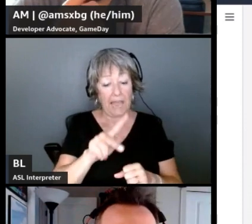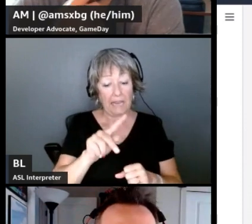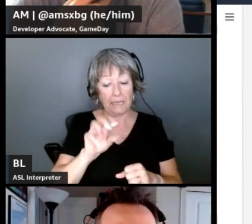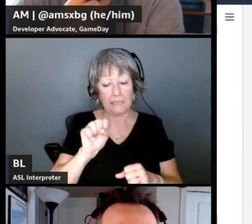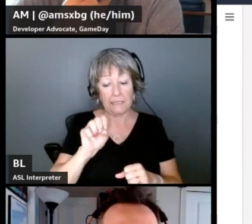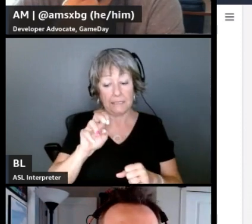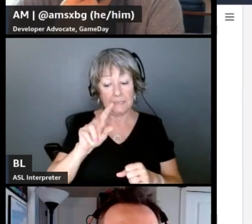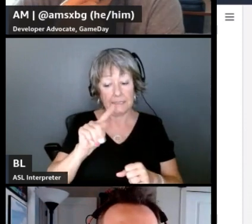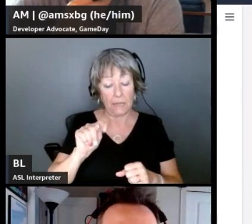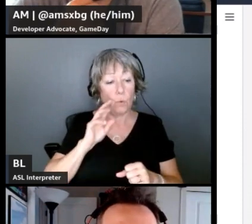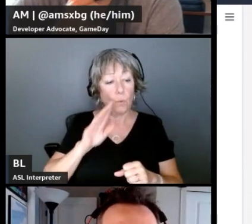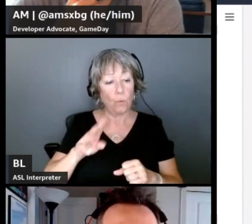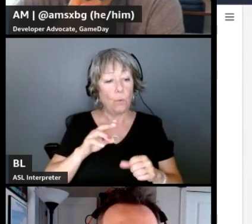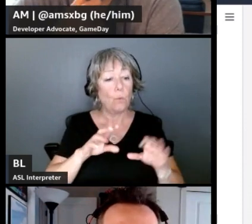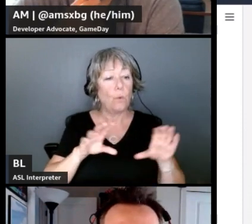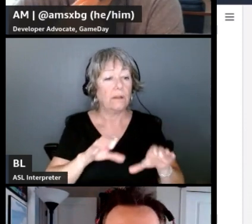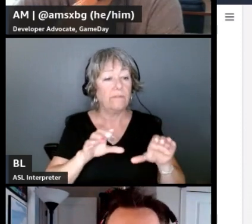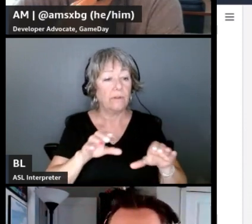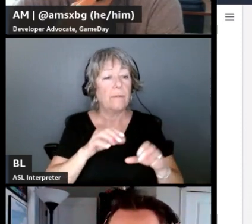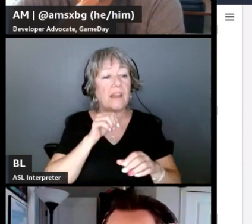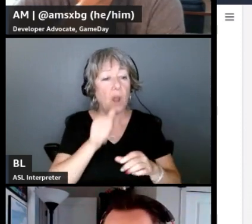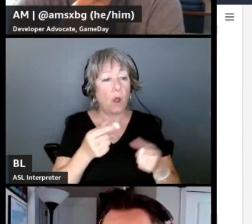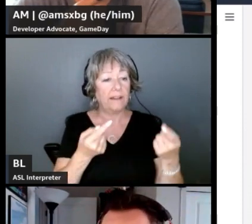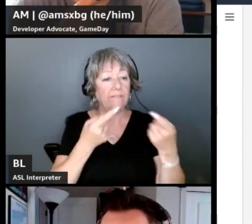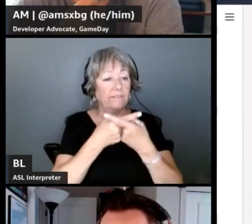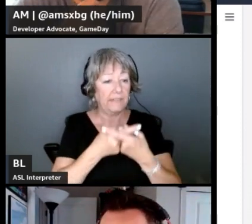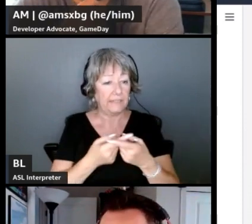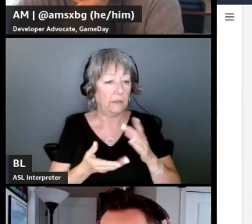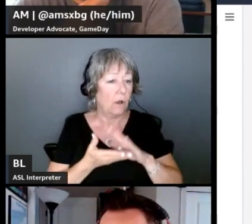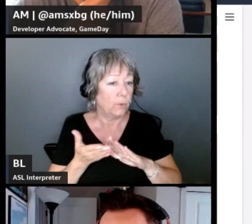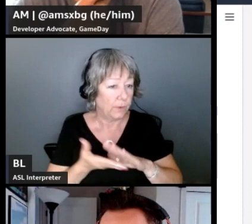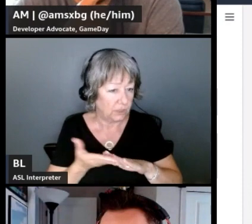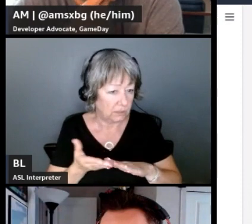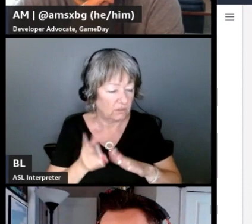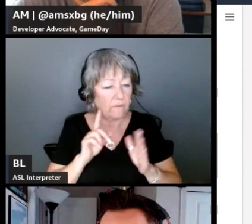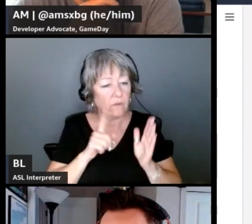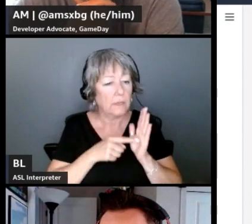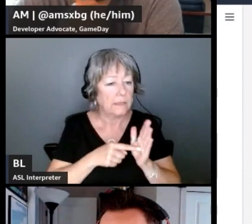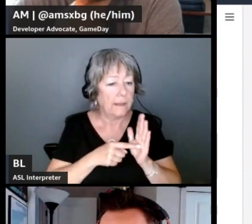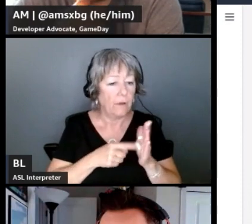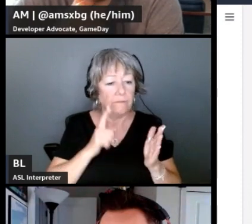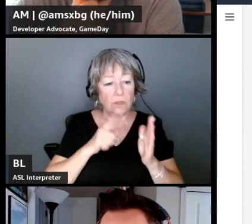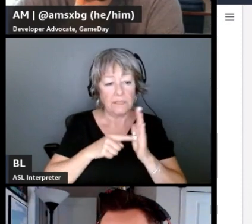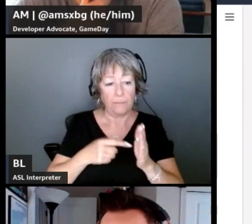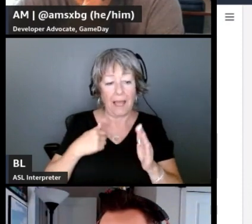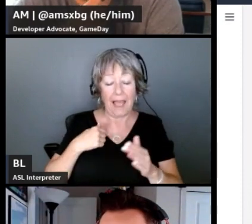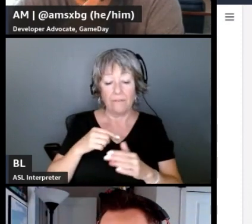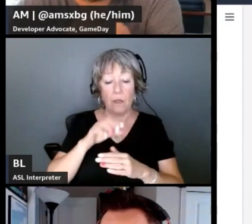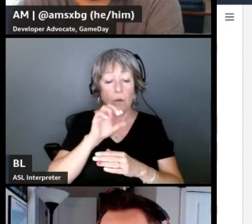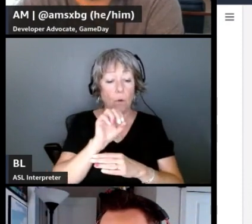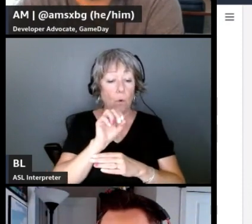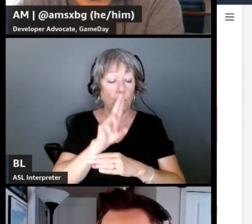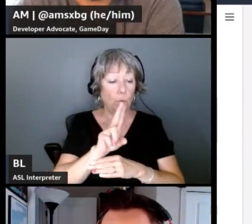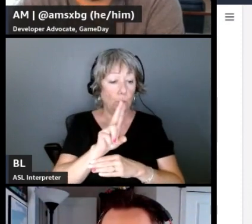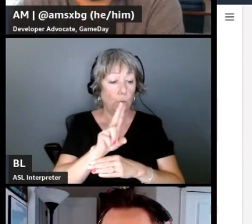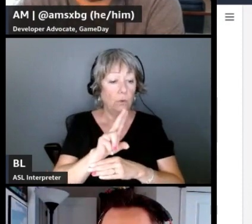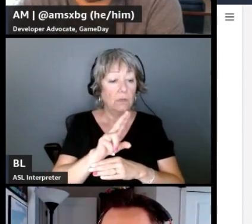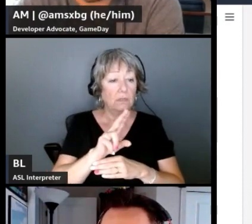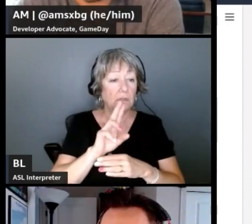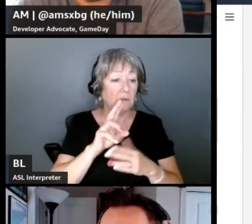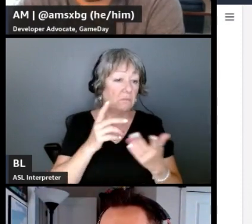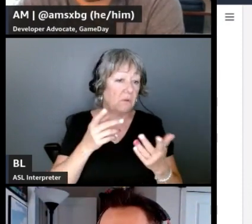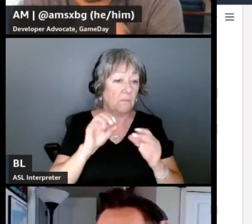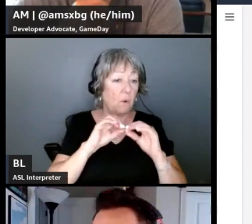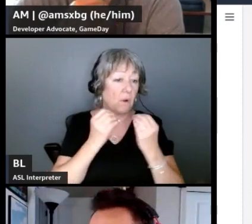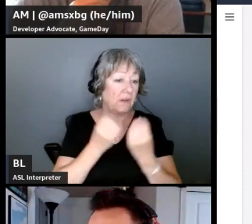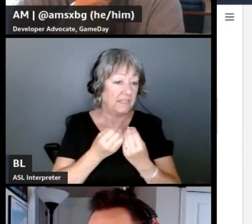would perform non-conflicting operations, right? So an example of this is, let's say I have an OU ID, an organization unit 1